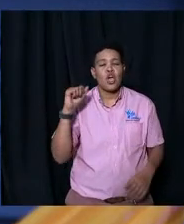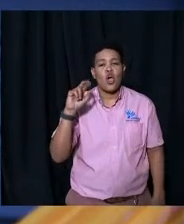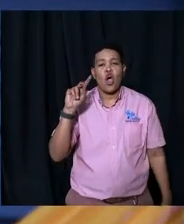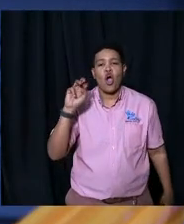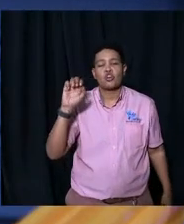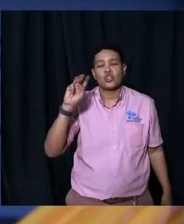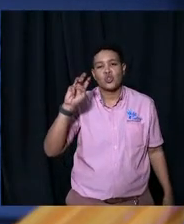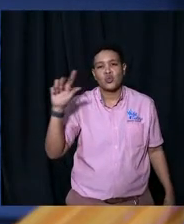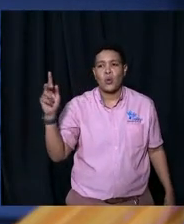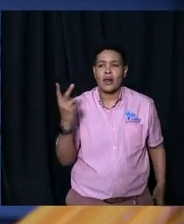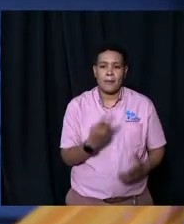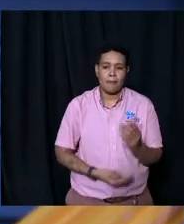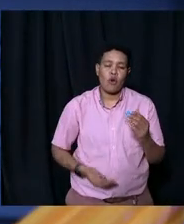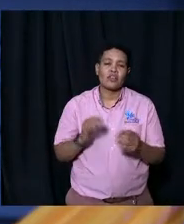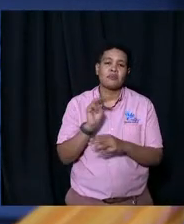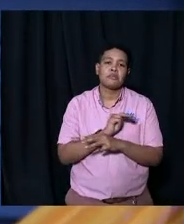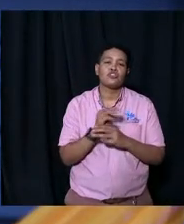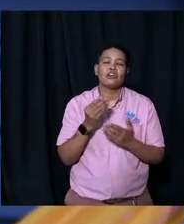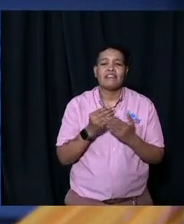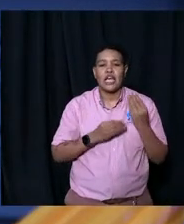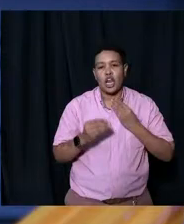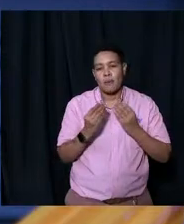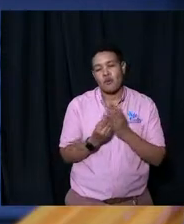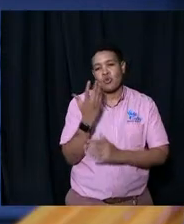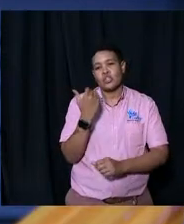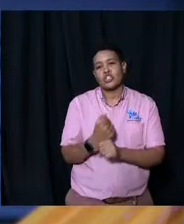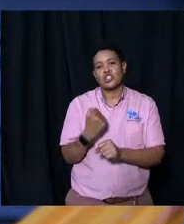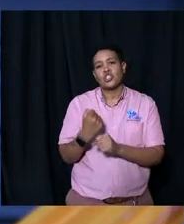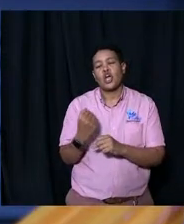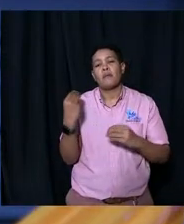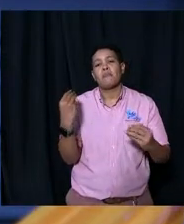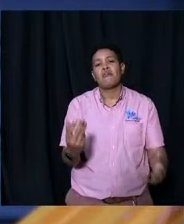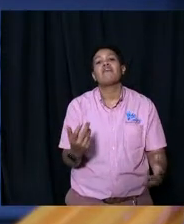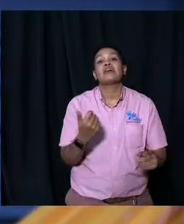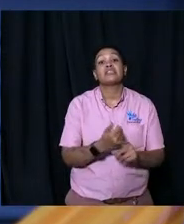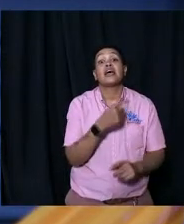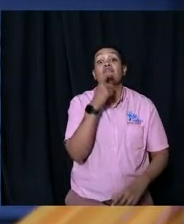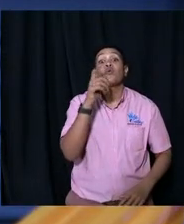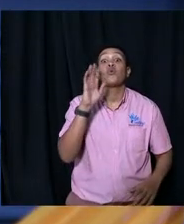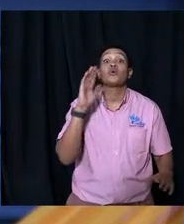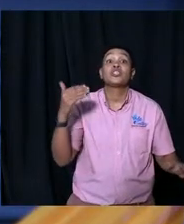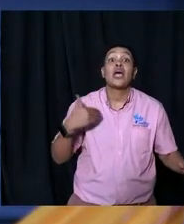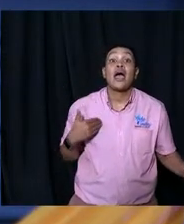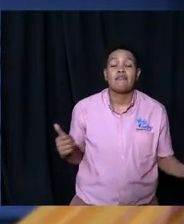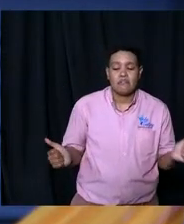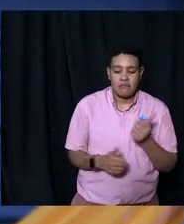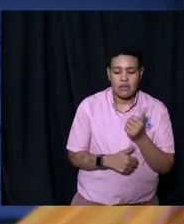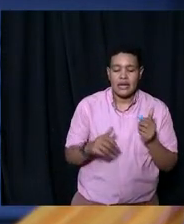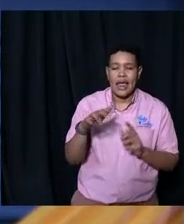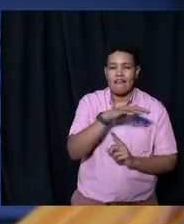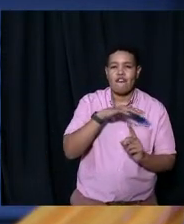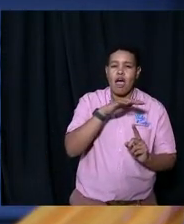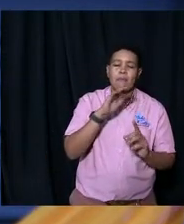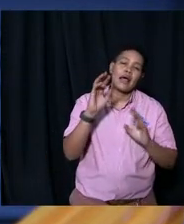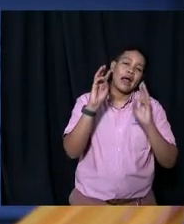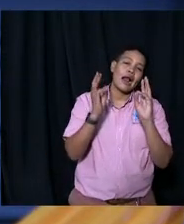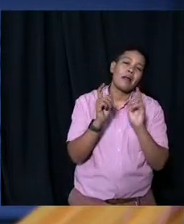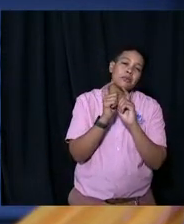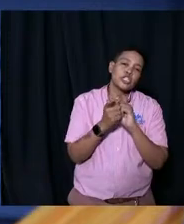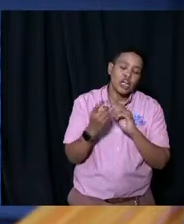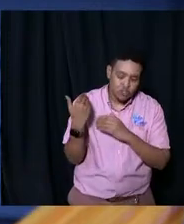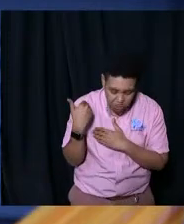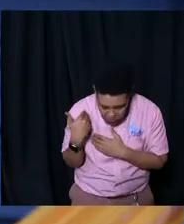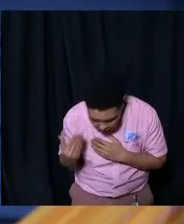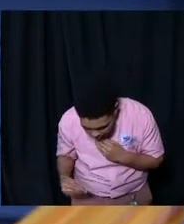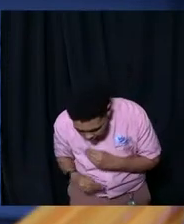Sewell, both of the Ministry of Economic Growth and Job Creation, which houses the Environment and Climate Change portfolios,